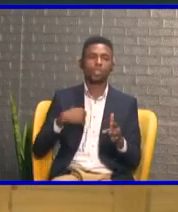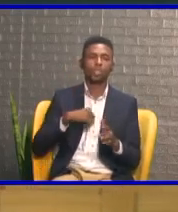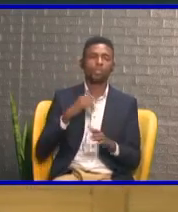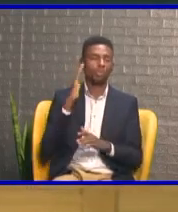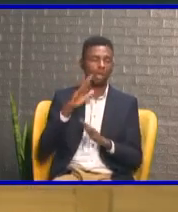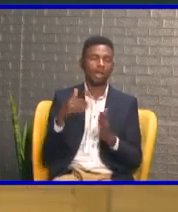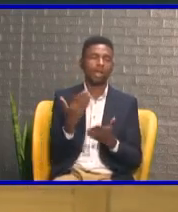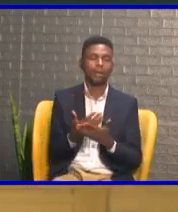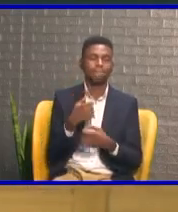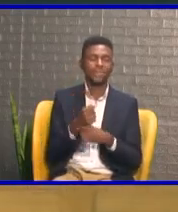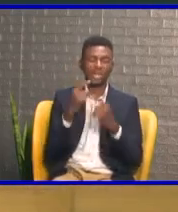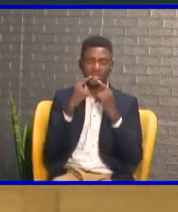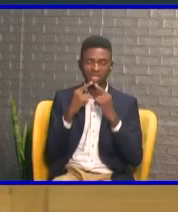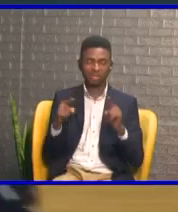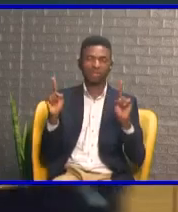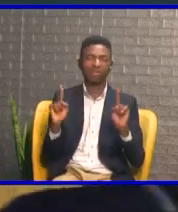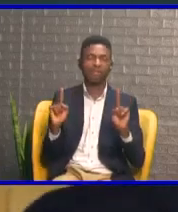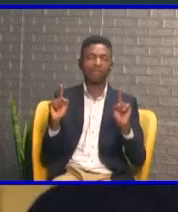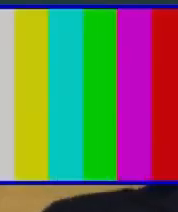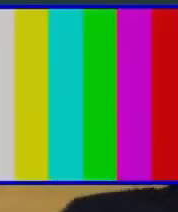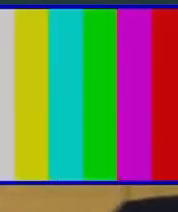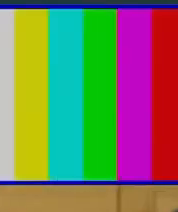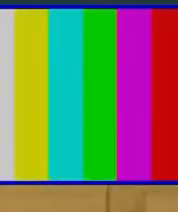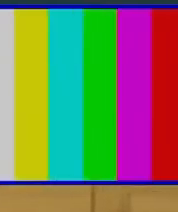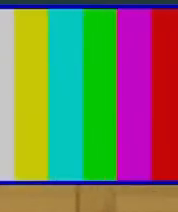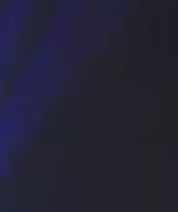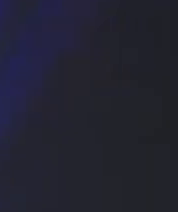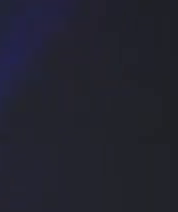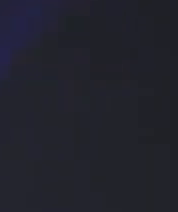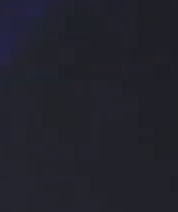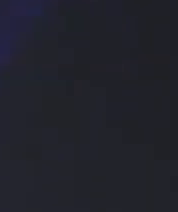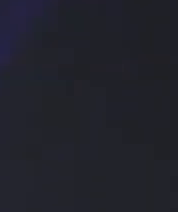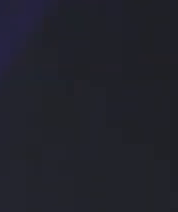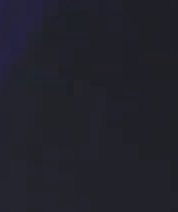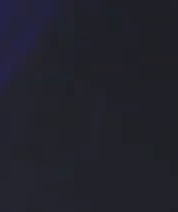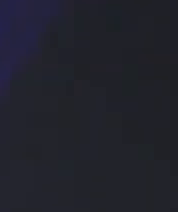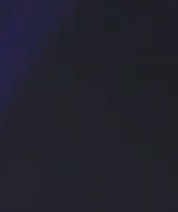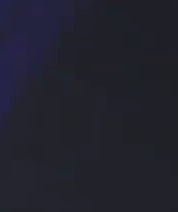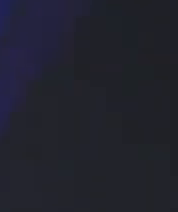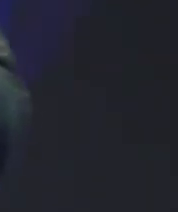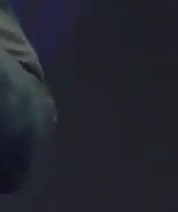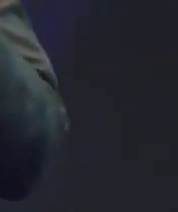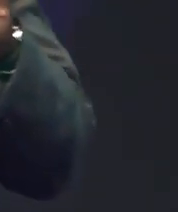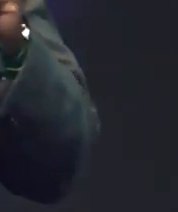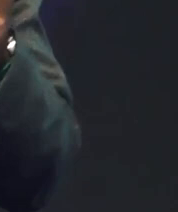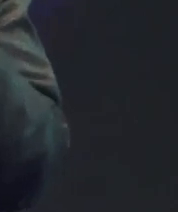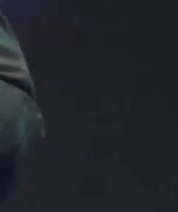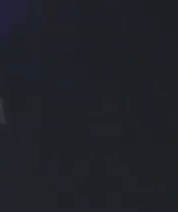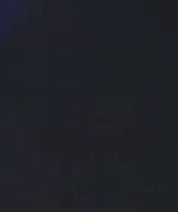this declaration. And you consciously make this declaration, this confession with me. So let's all do it.